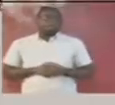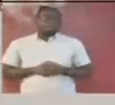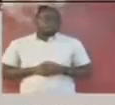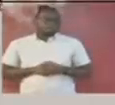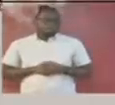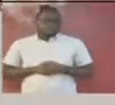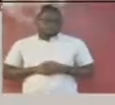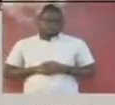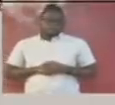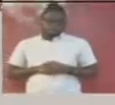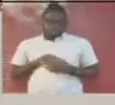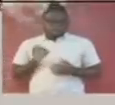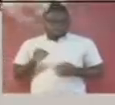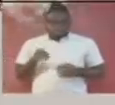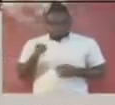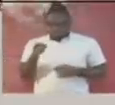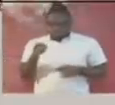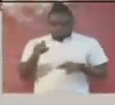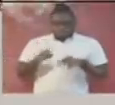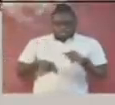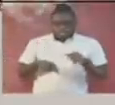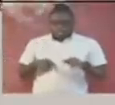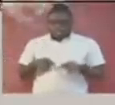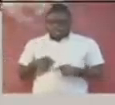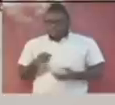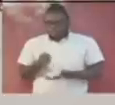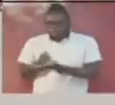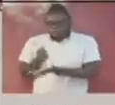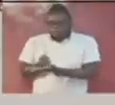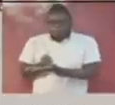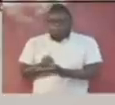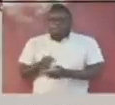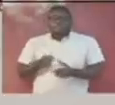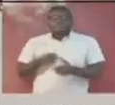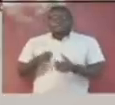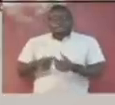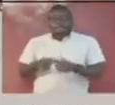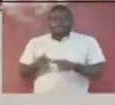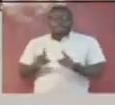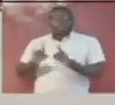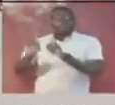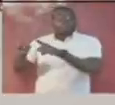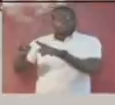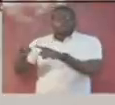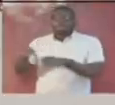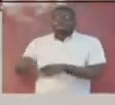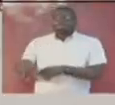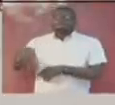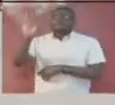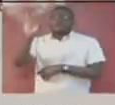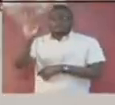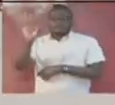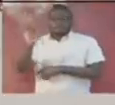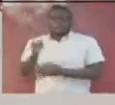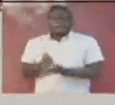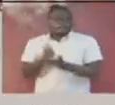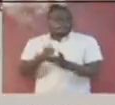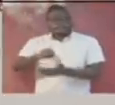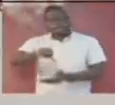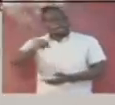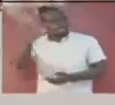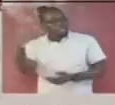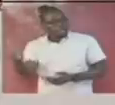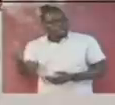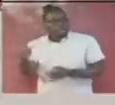find someone who can and get you in contact with someone who can assist you. So now that I've shared the